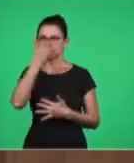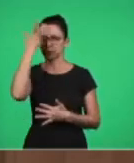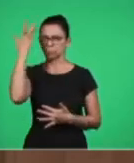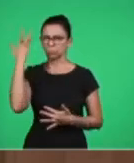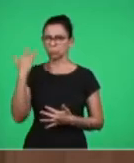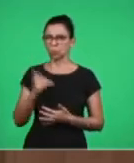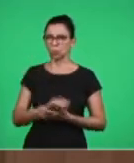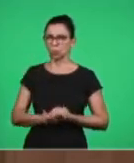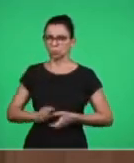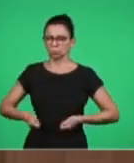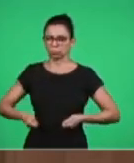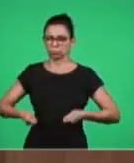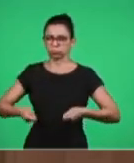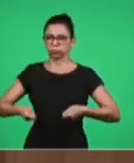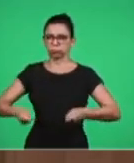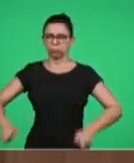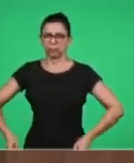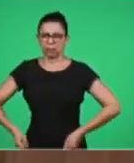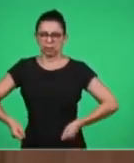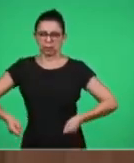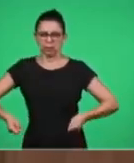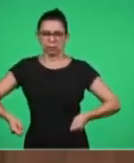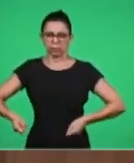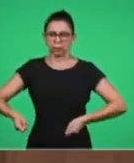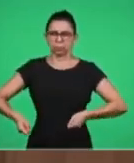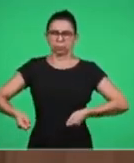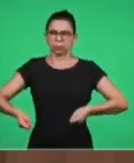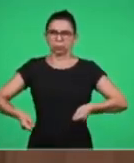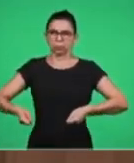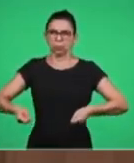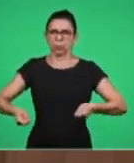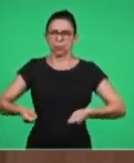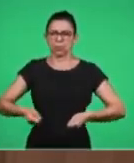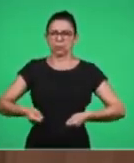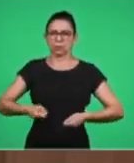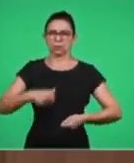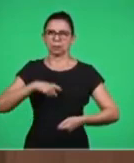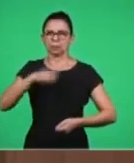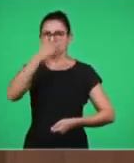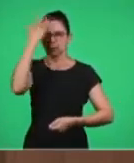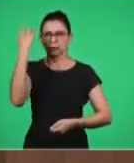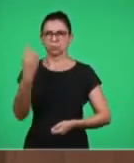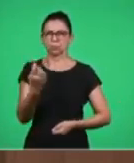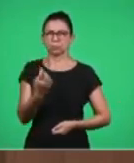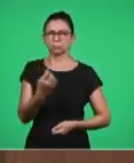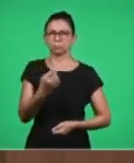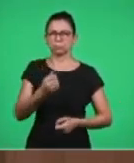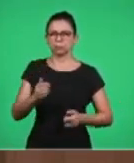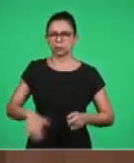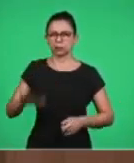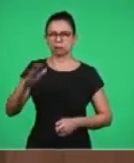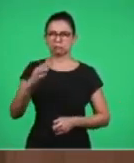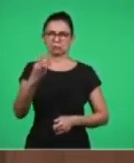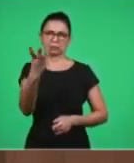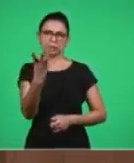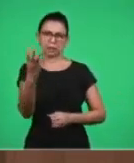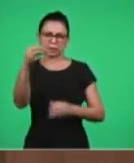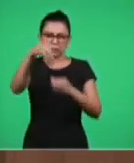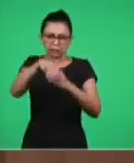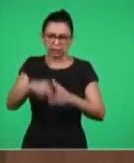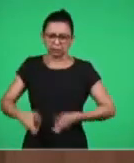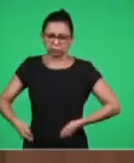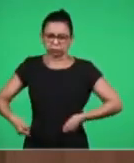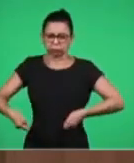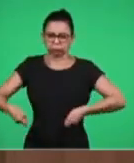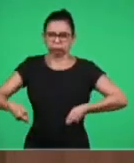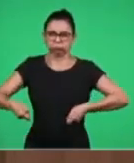pushing a car with children, three children pulling cars, and they're radical. They're